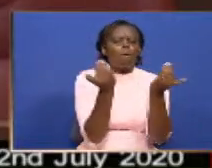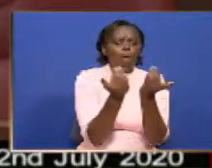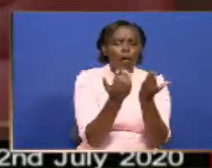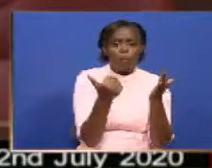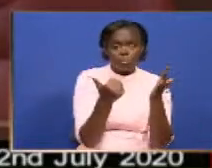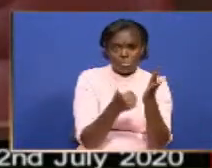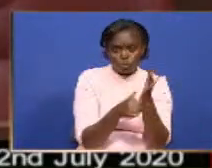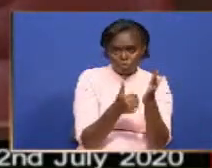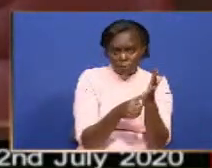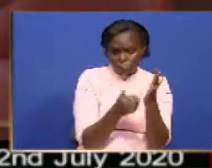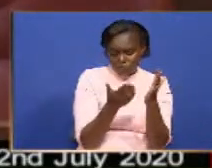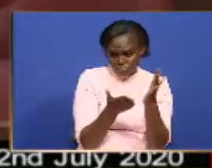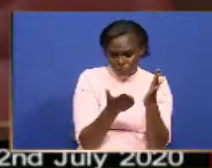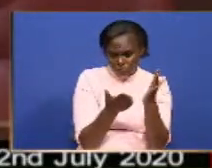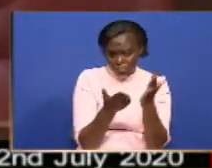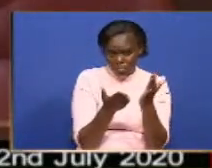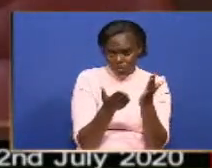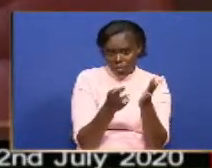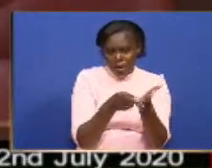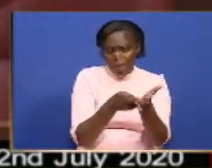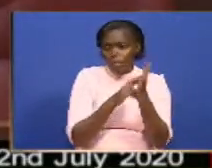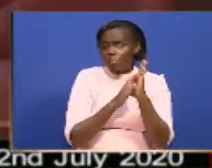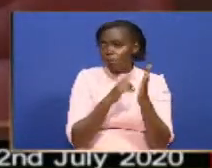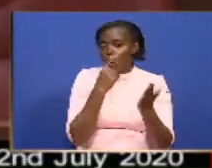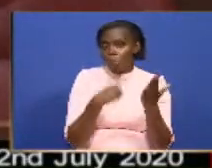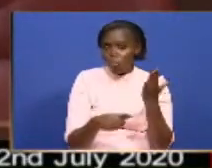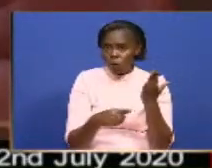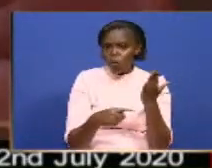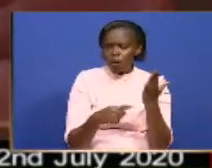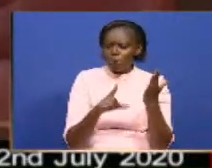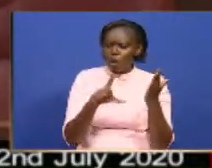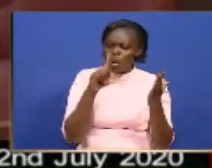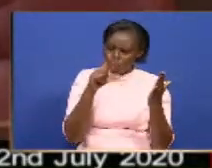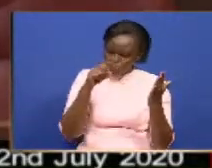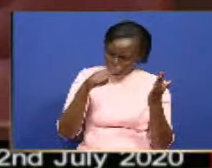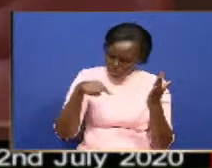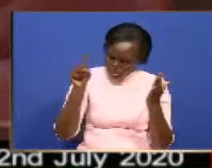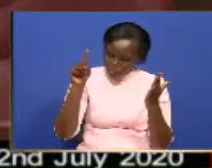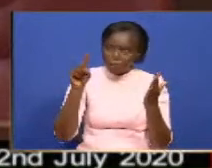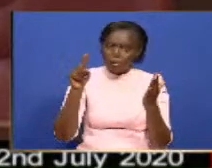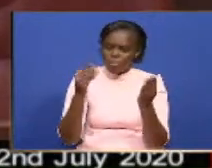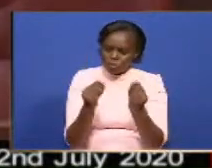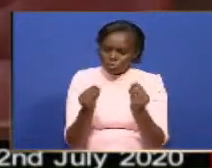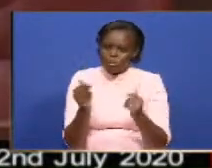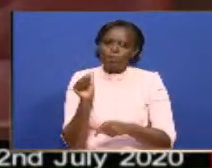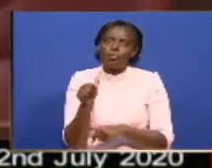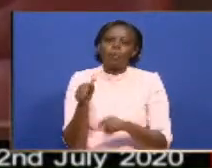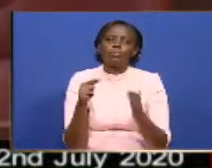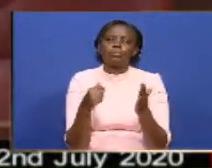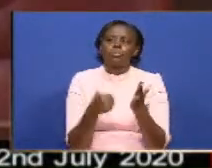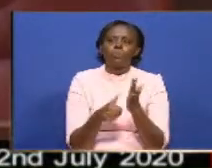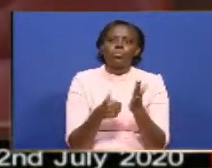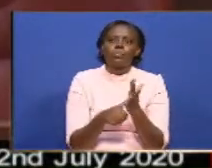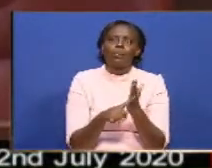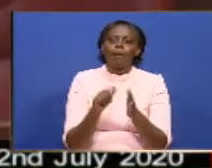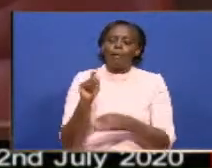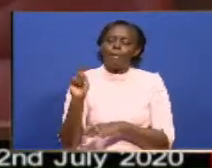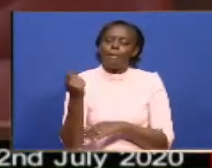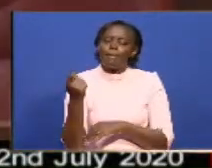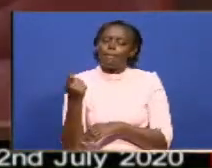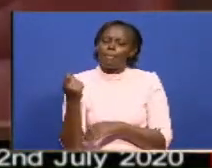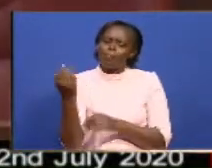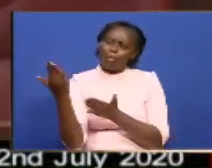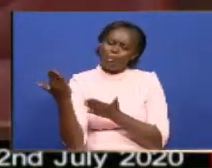requires us to have proper laws to address it. Kenya has been